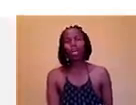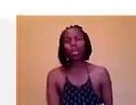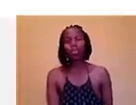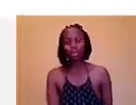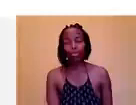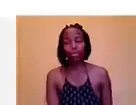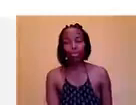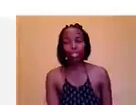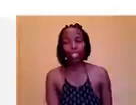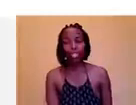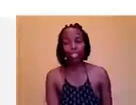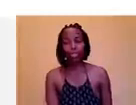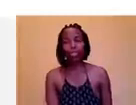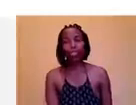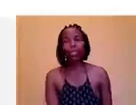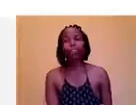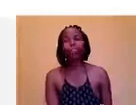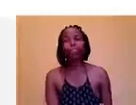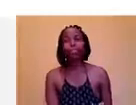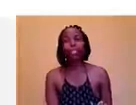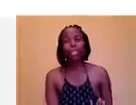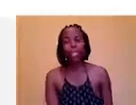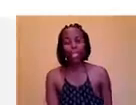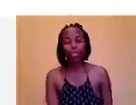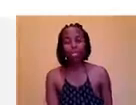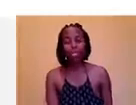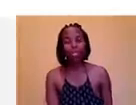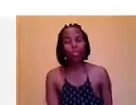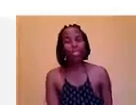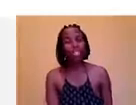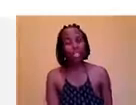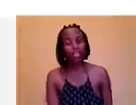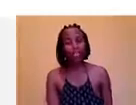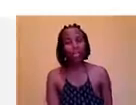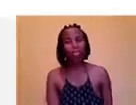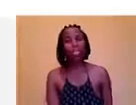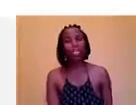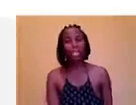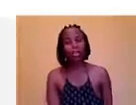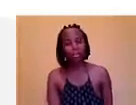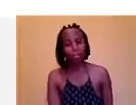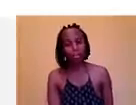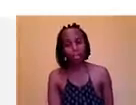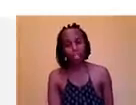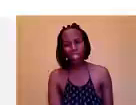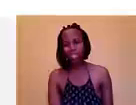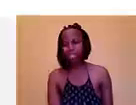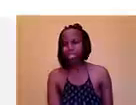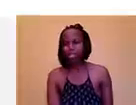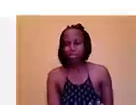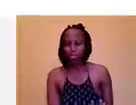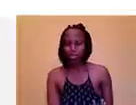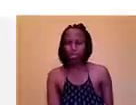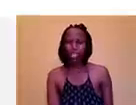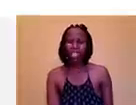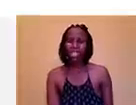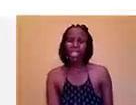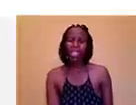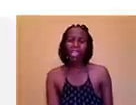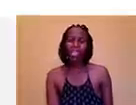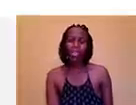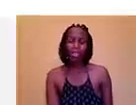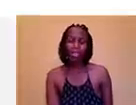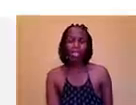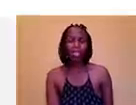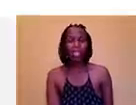said to you, we've also sent you an email this week telling you about assignment preparation. So those